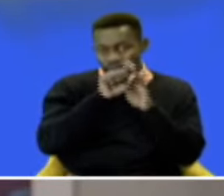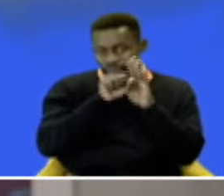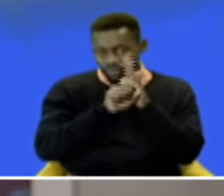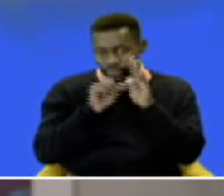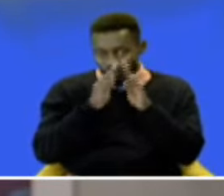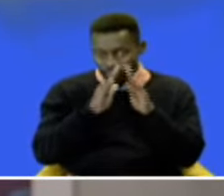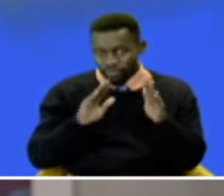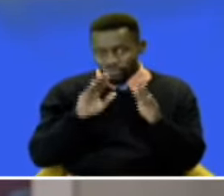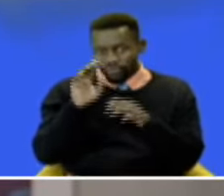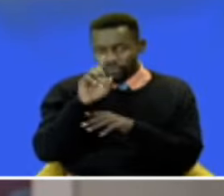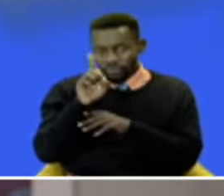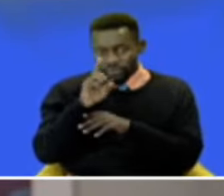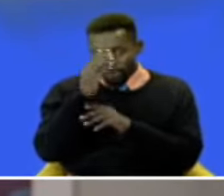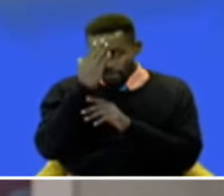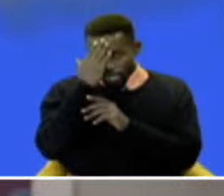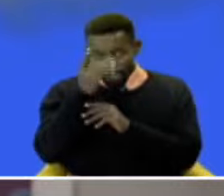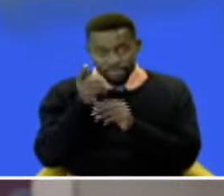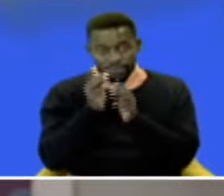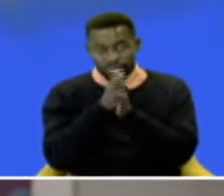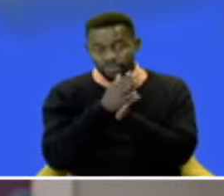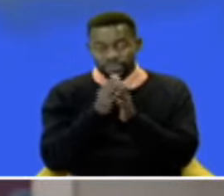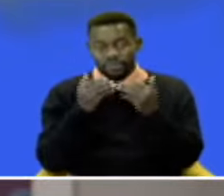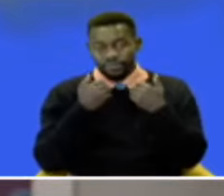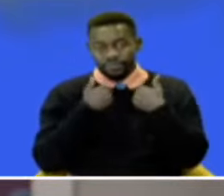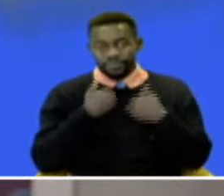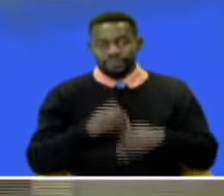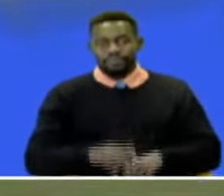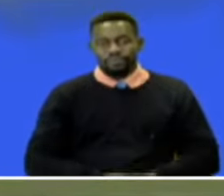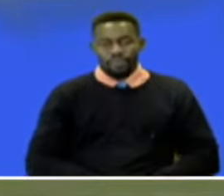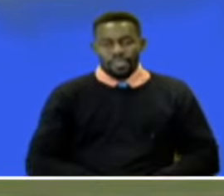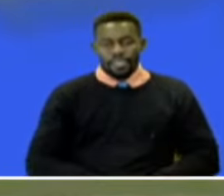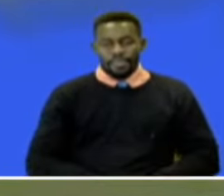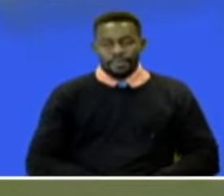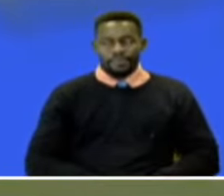Monday. Here's Innocent Ogaro with the details.